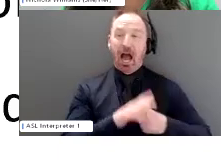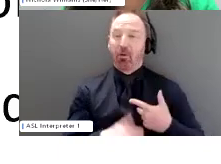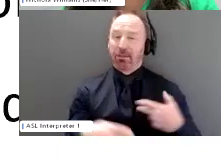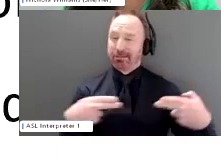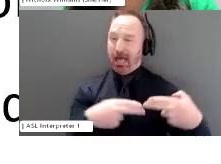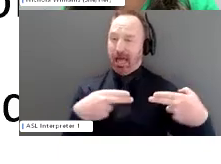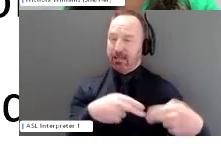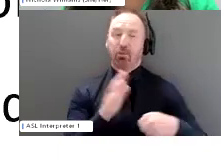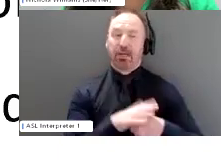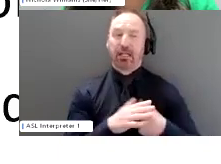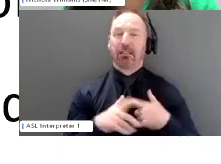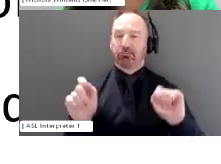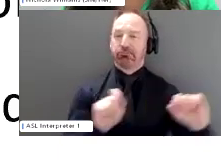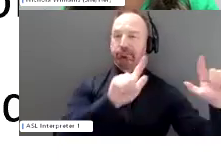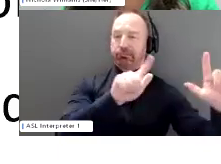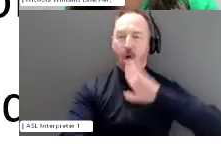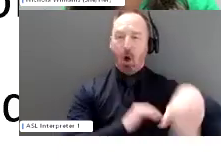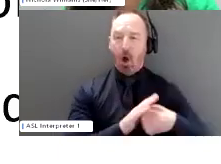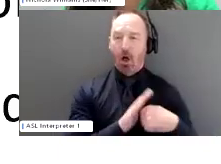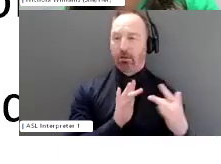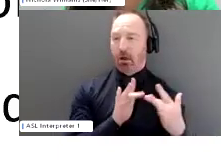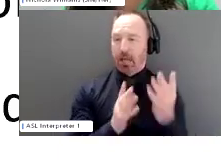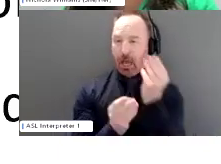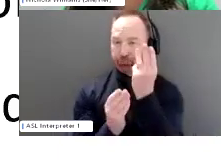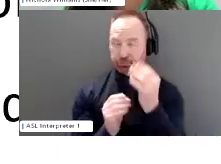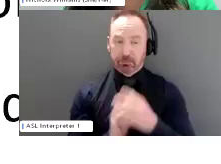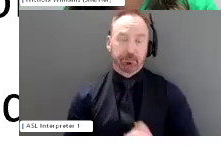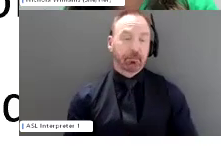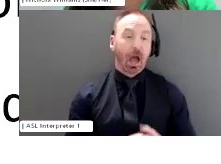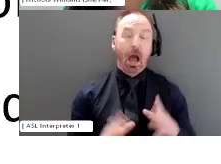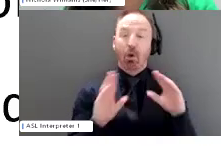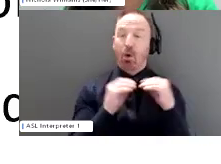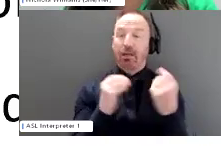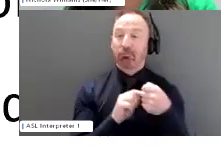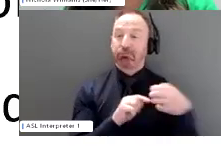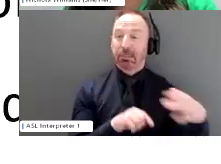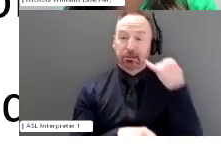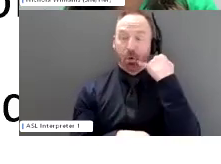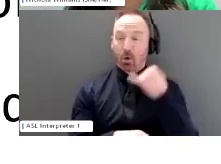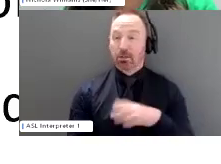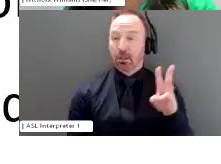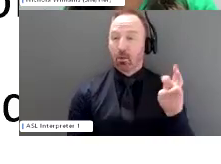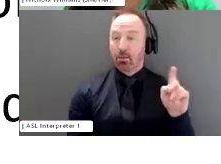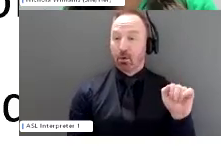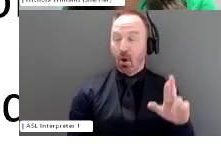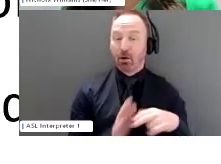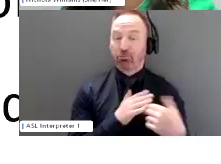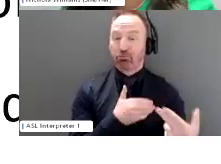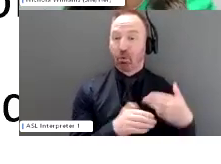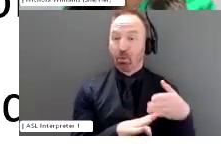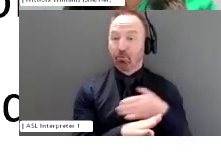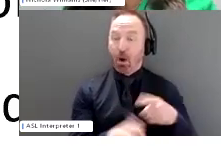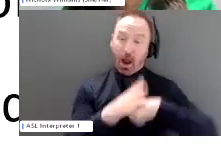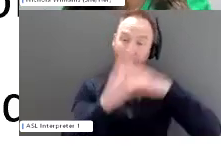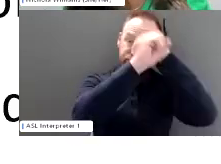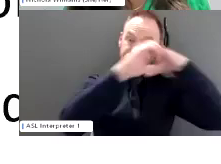Just a little bit about our organization if you haven't participated in our previous webinars. Our vision really is